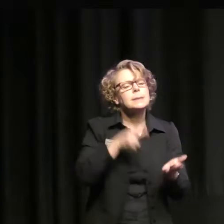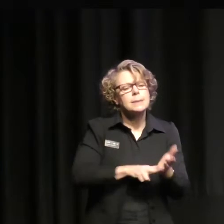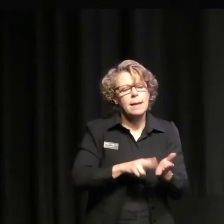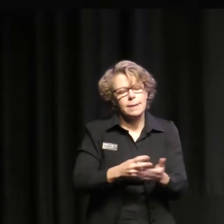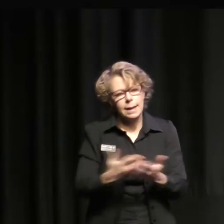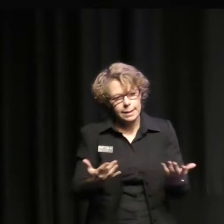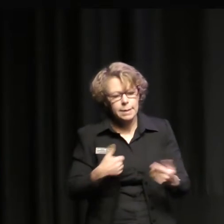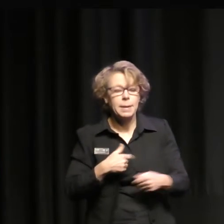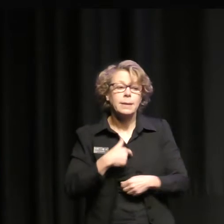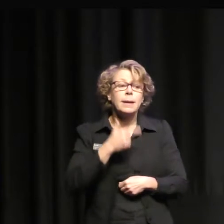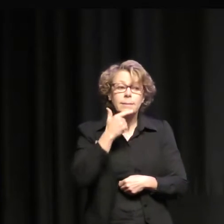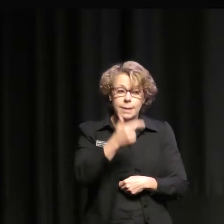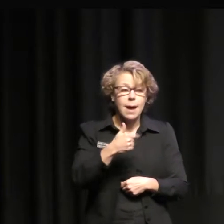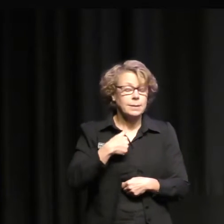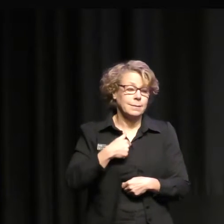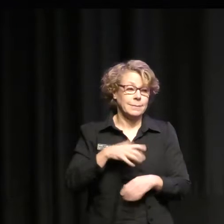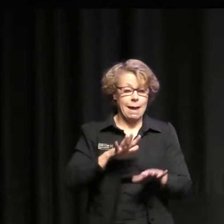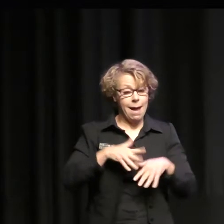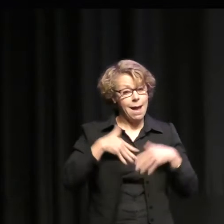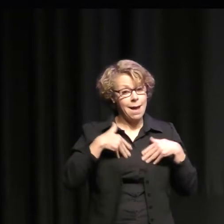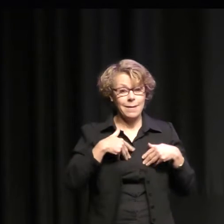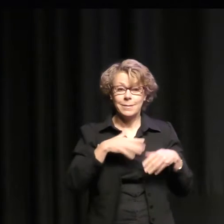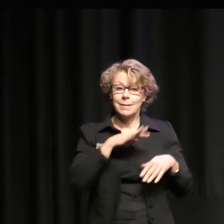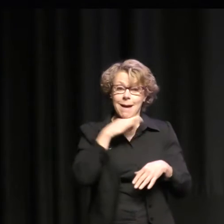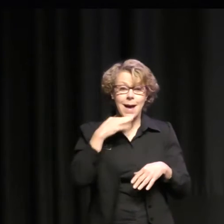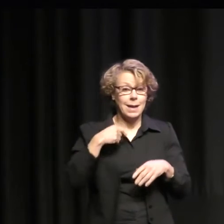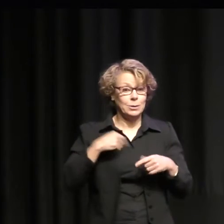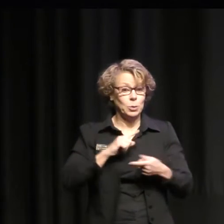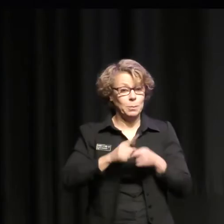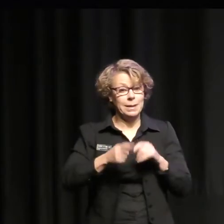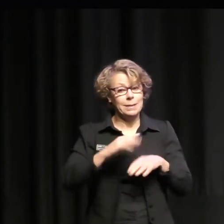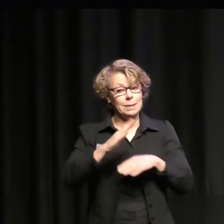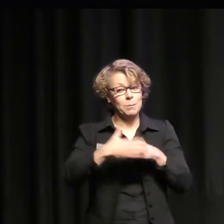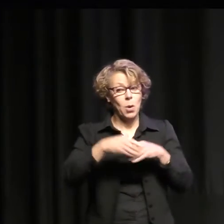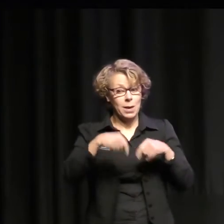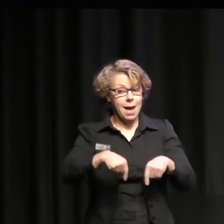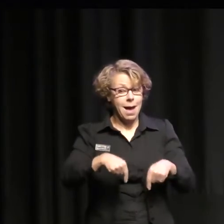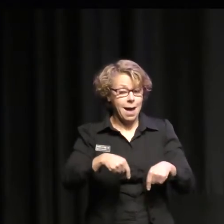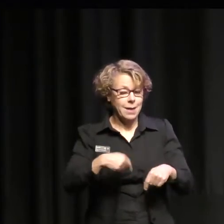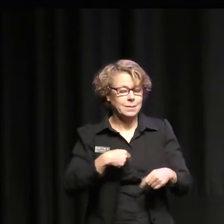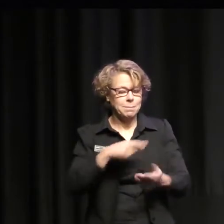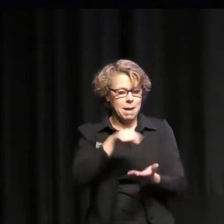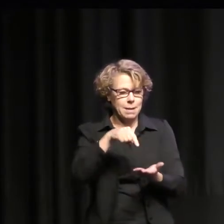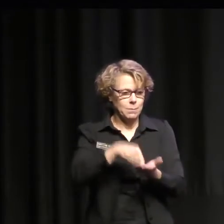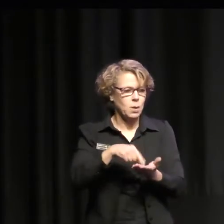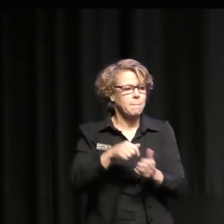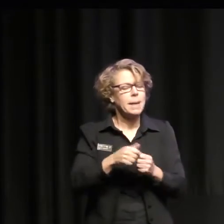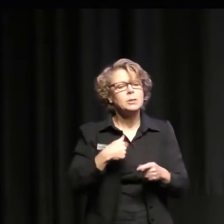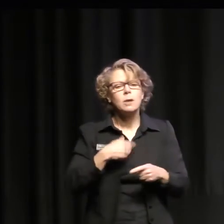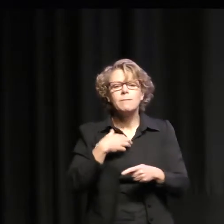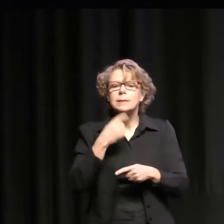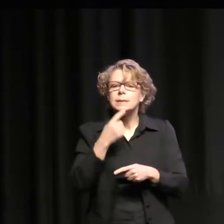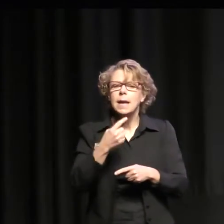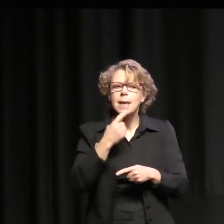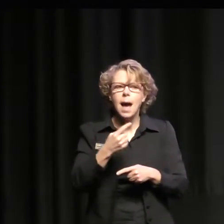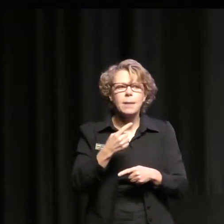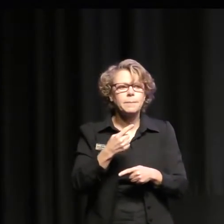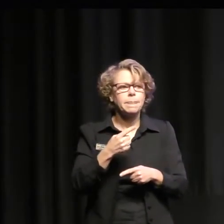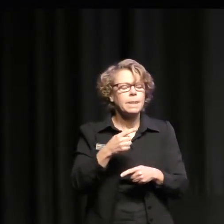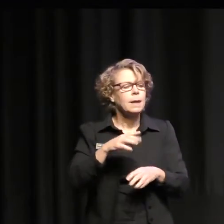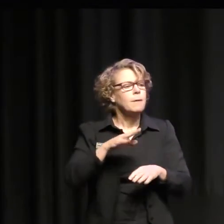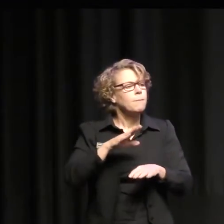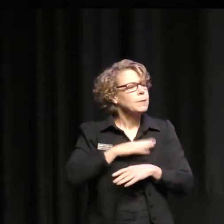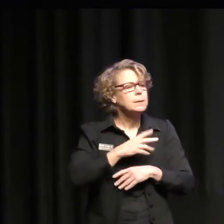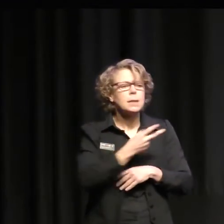It's a great pleasure to be back in Malmö, but I should say there is nobody who is more